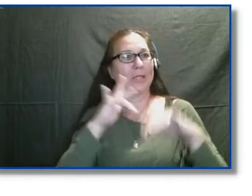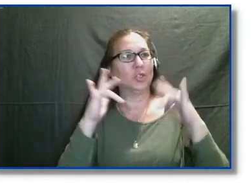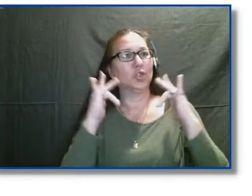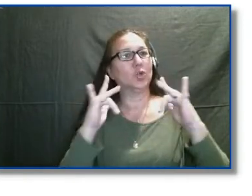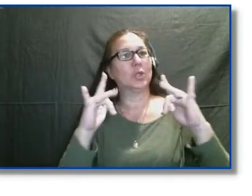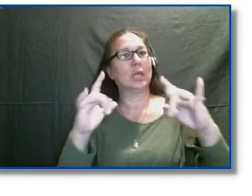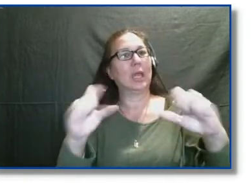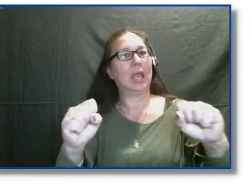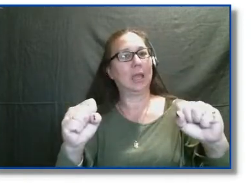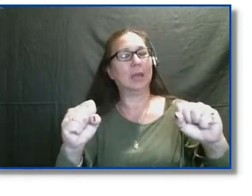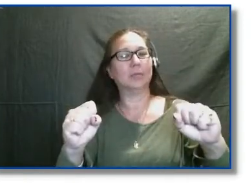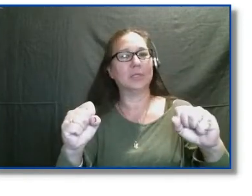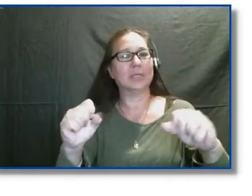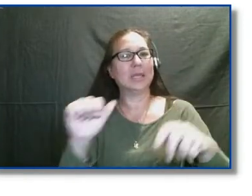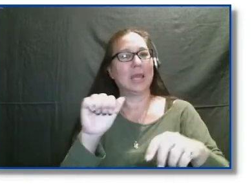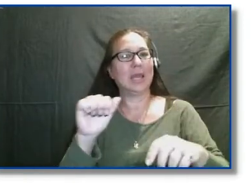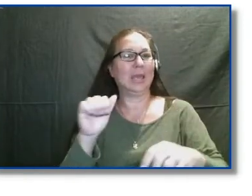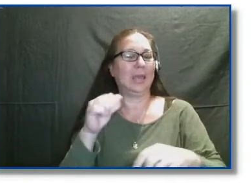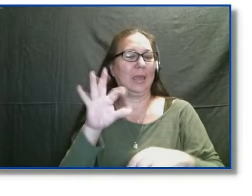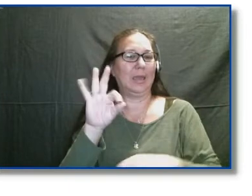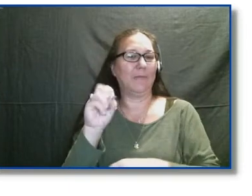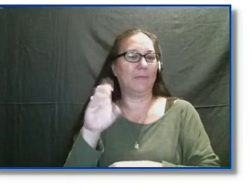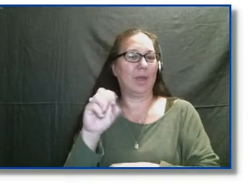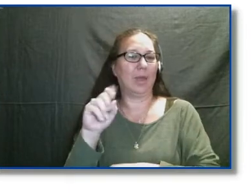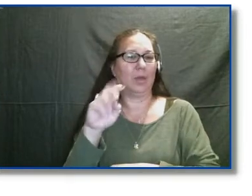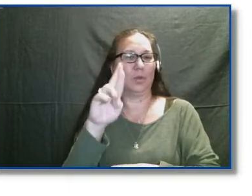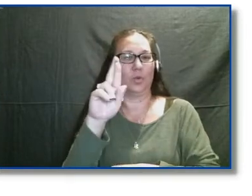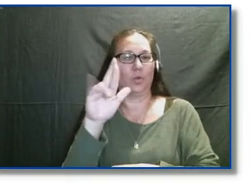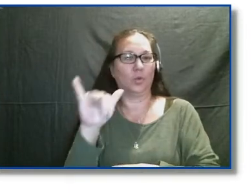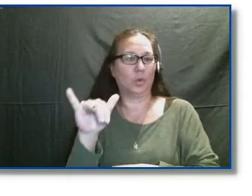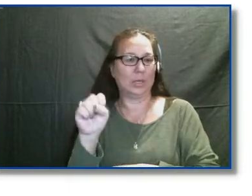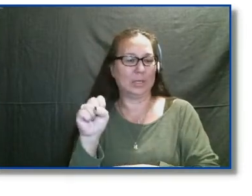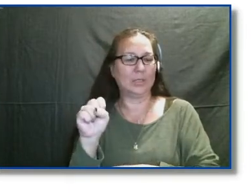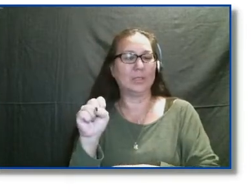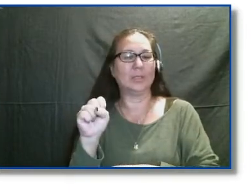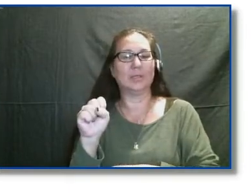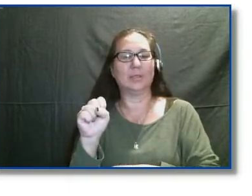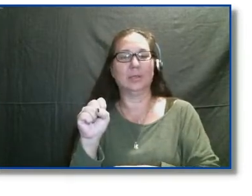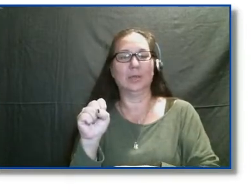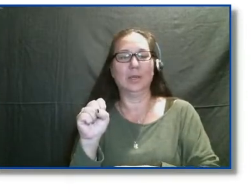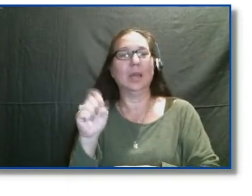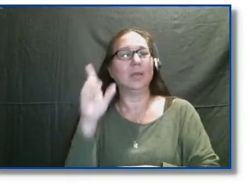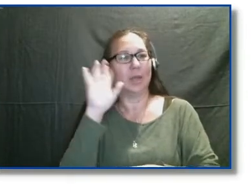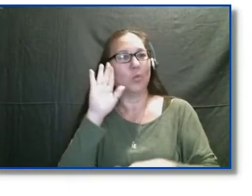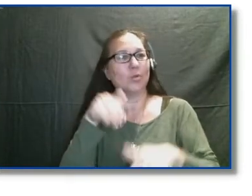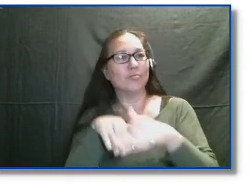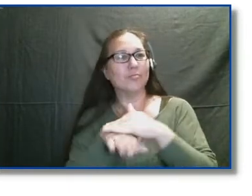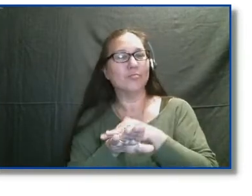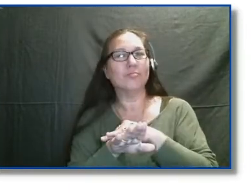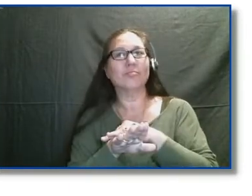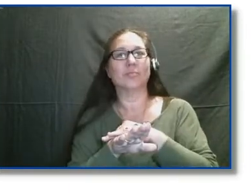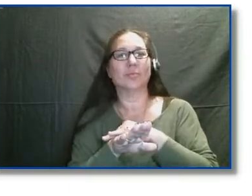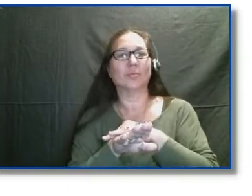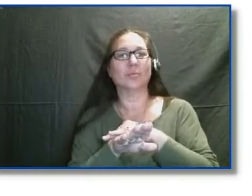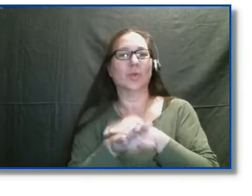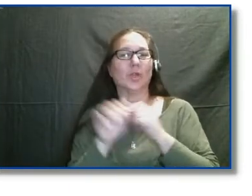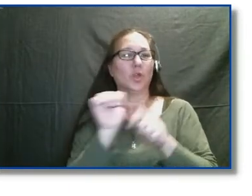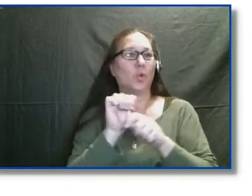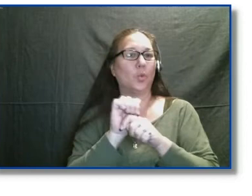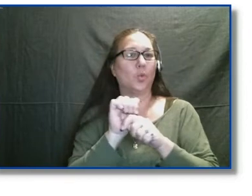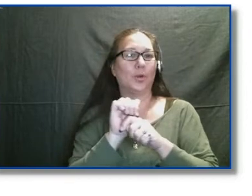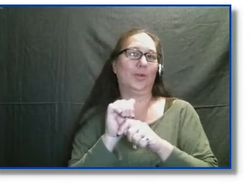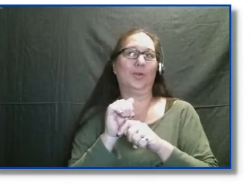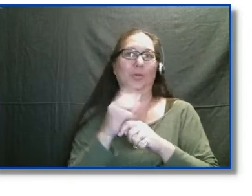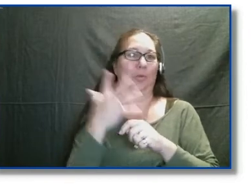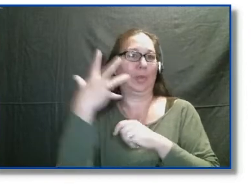after the production was moved to Asia, after it was outsourced elsewhere. So these workers started coming